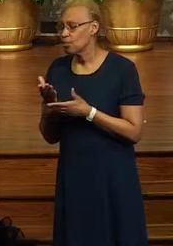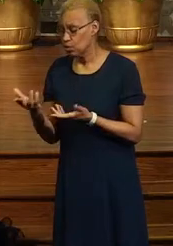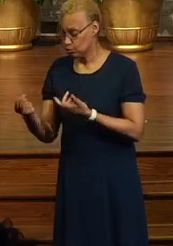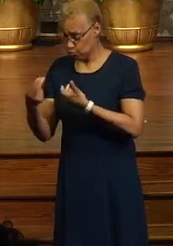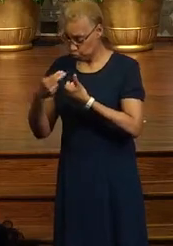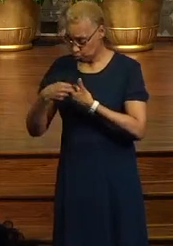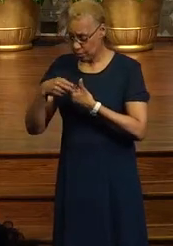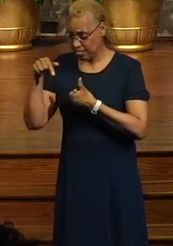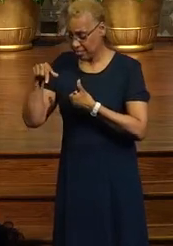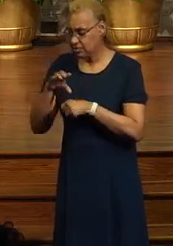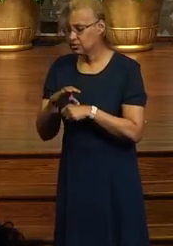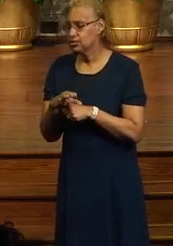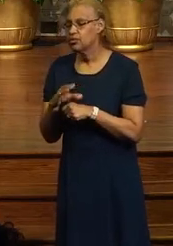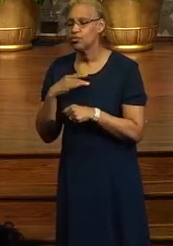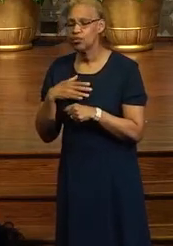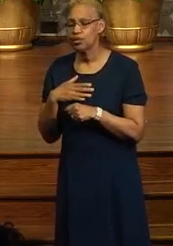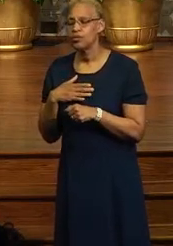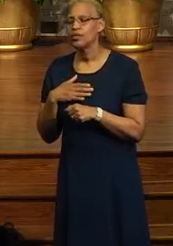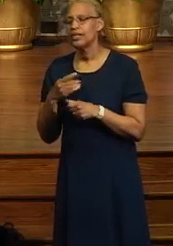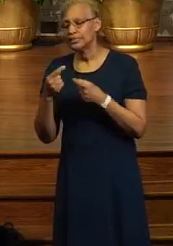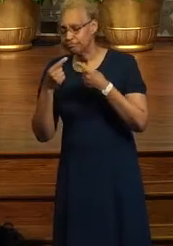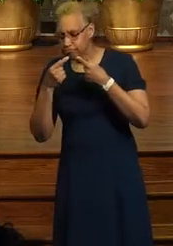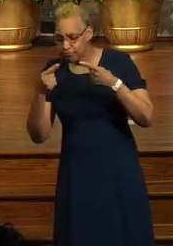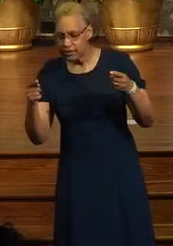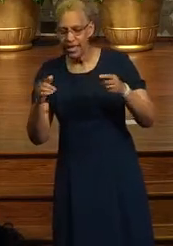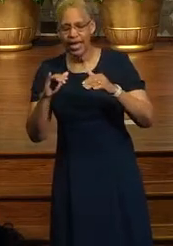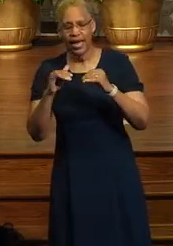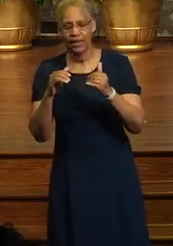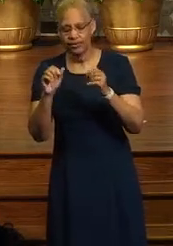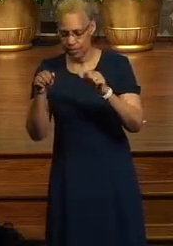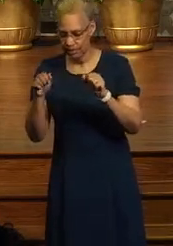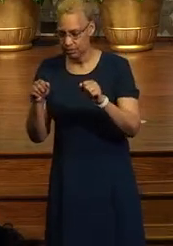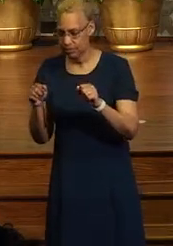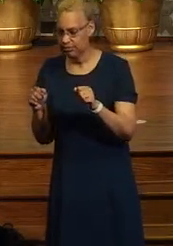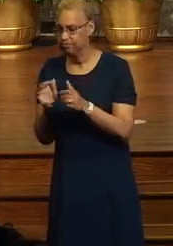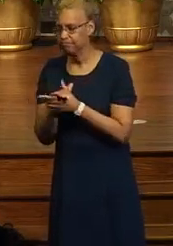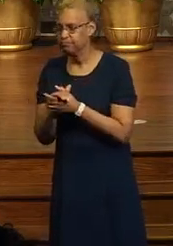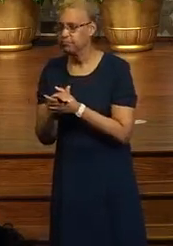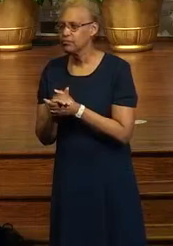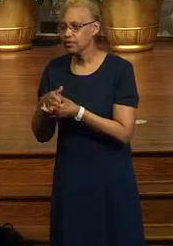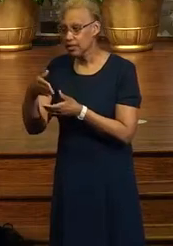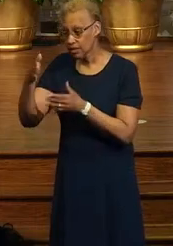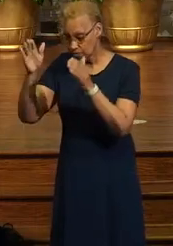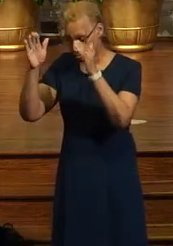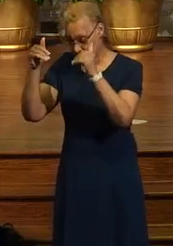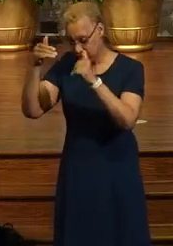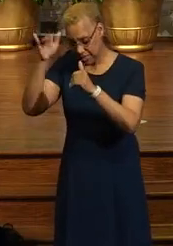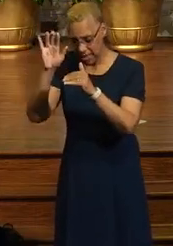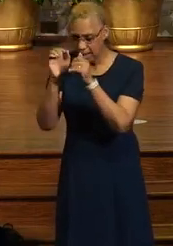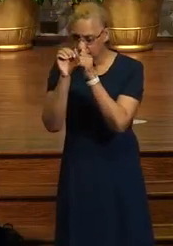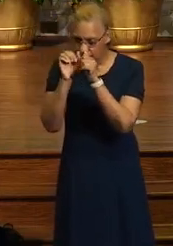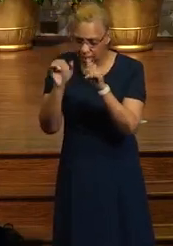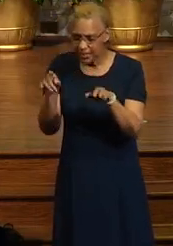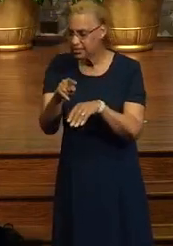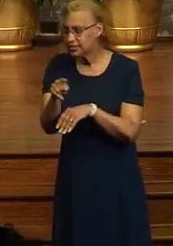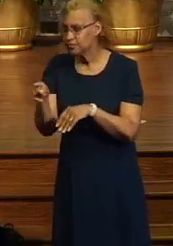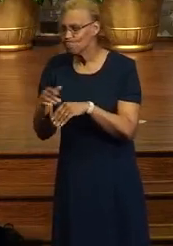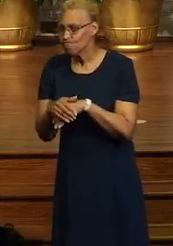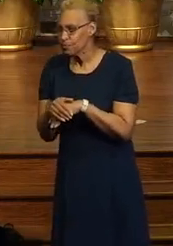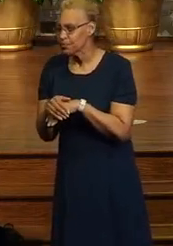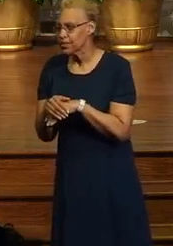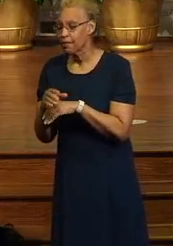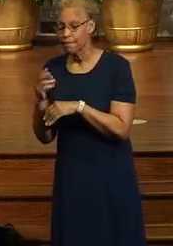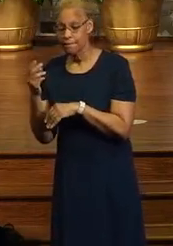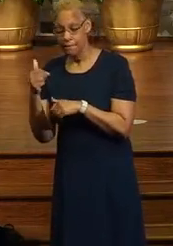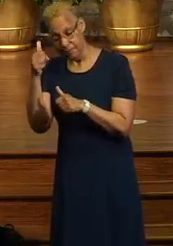We will share with you how that can be made possible. Until then, may God richly bless you. And don't forget to tune in on Wednesday evening